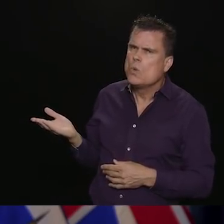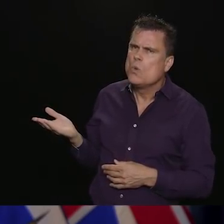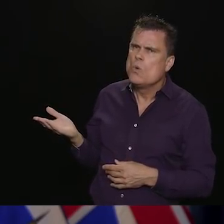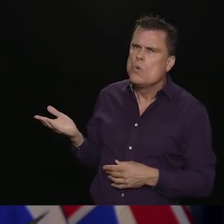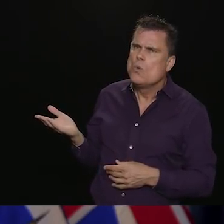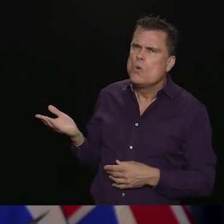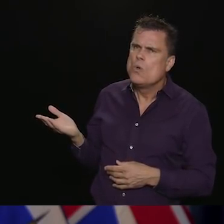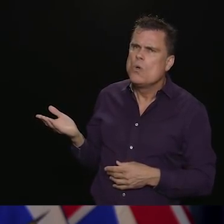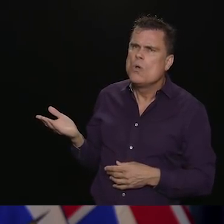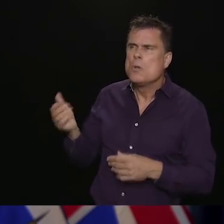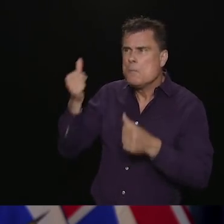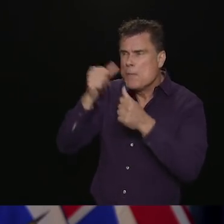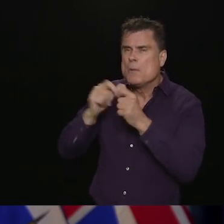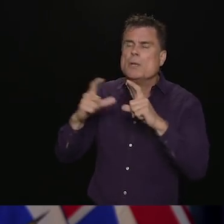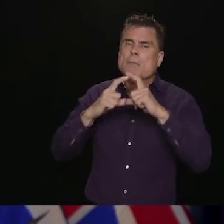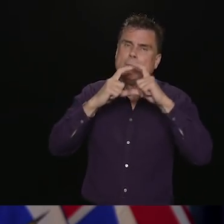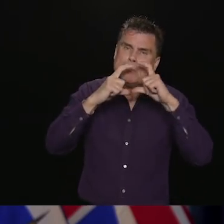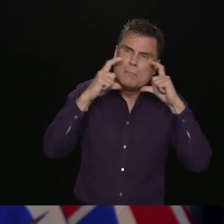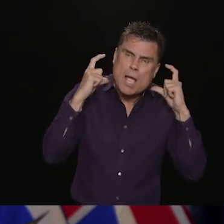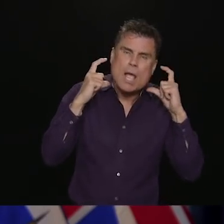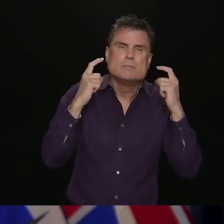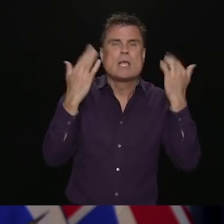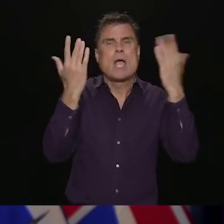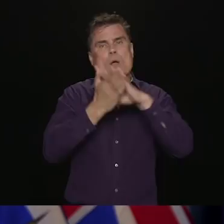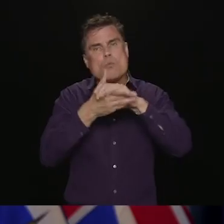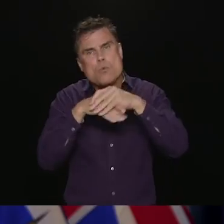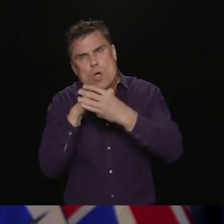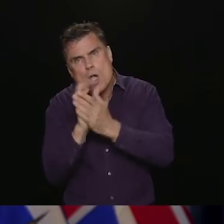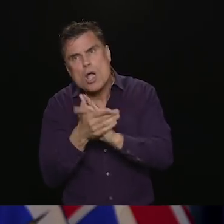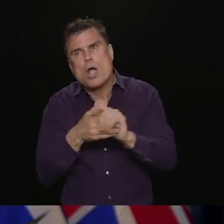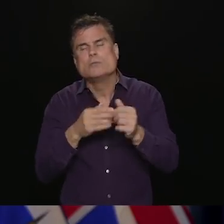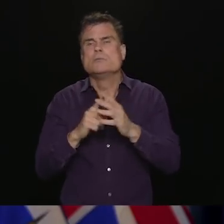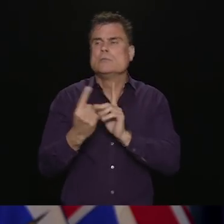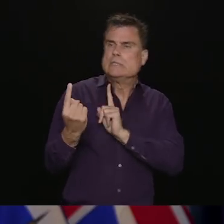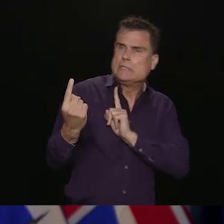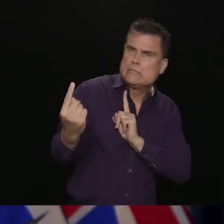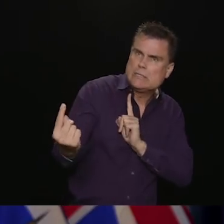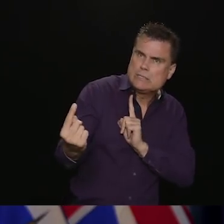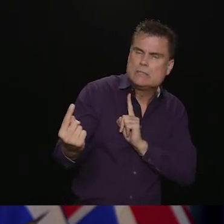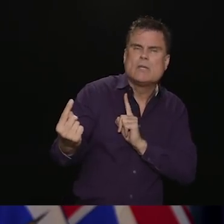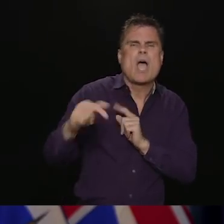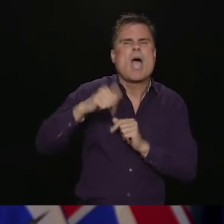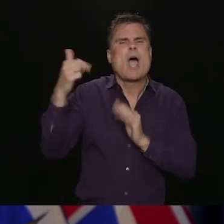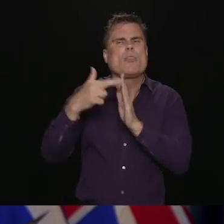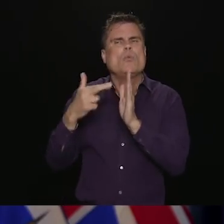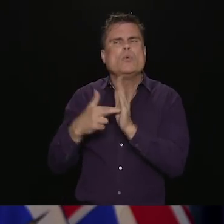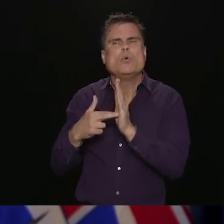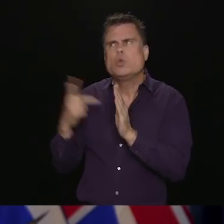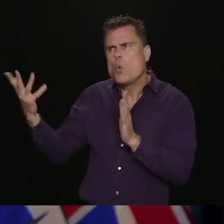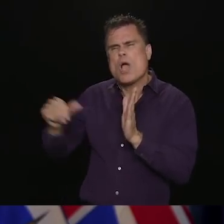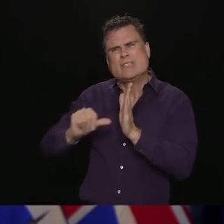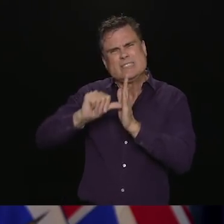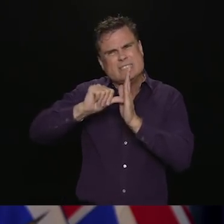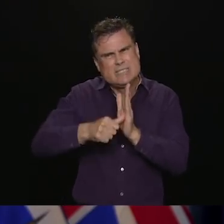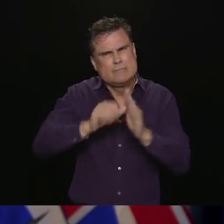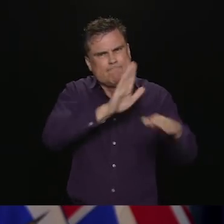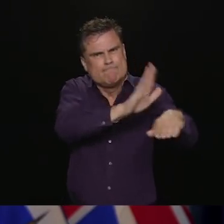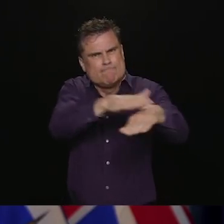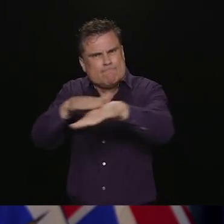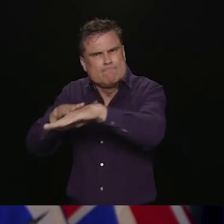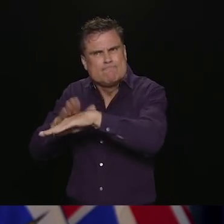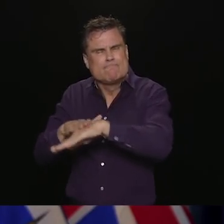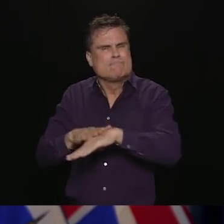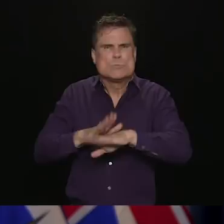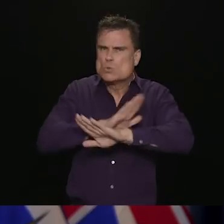specific things do people need to do? Individual meal portions, no dancing, separate drinks for everybody, like no